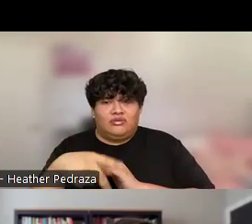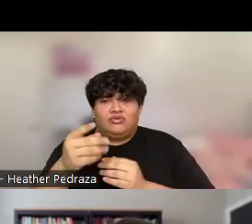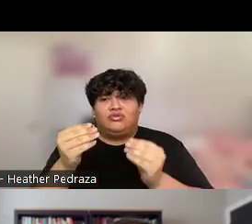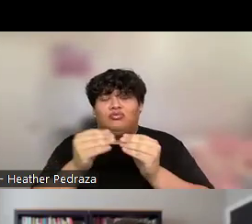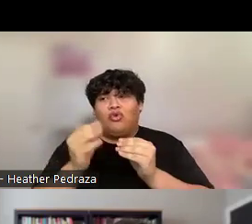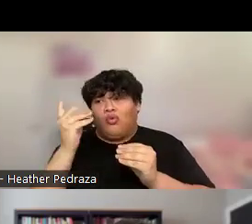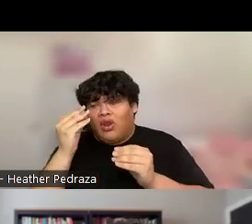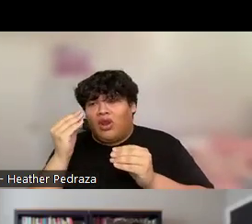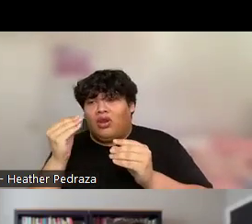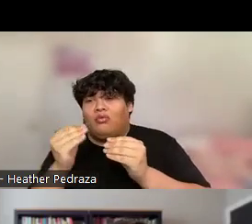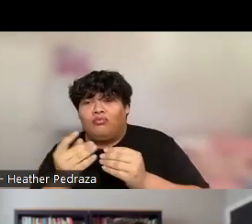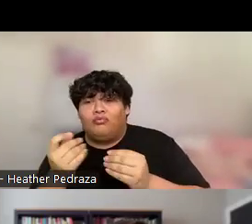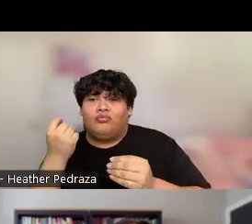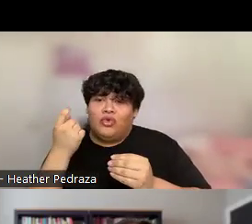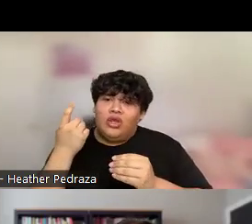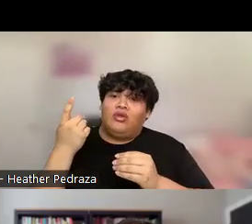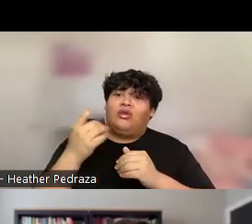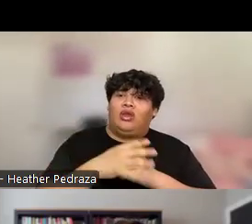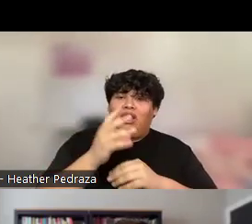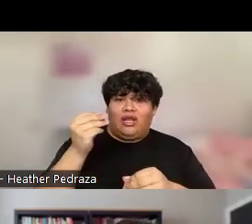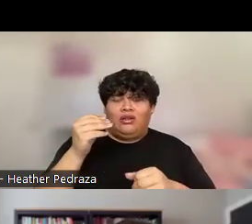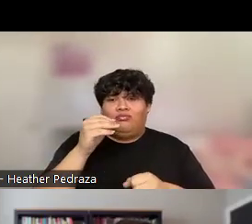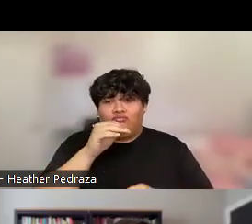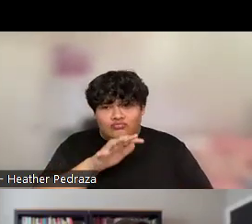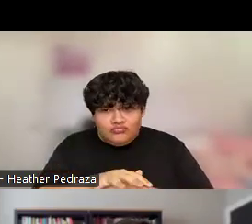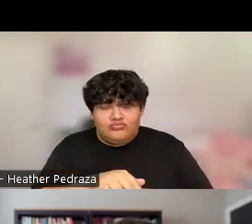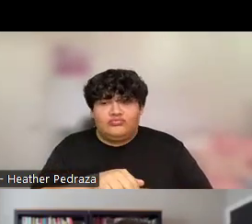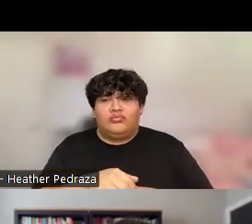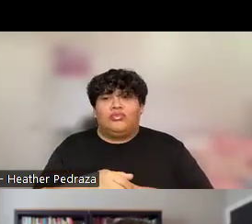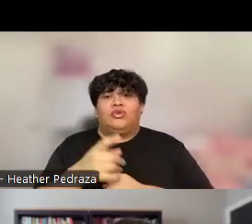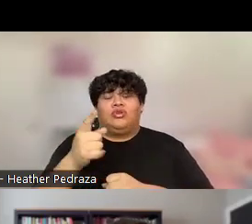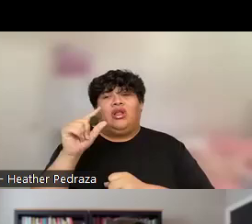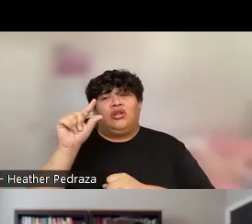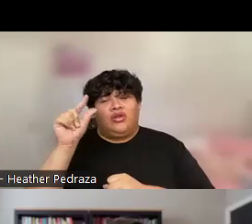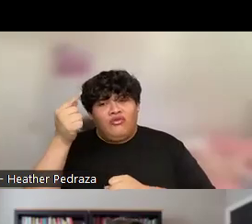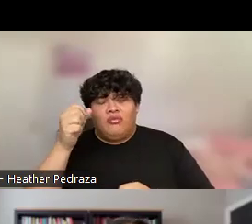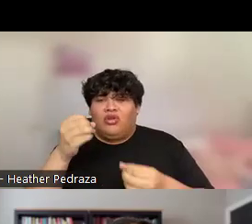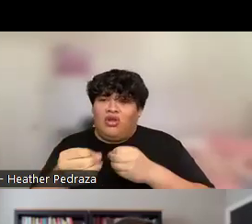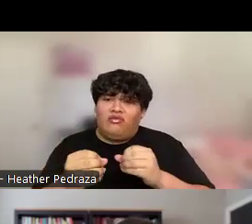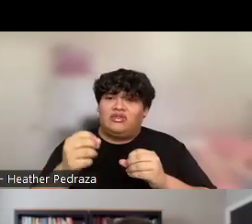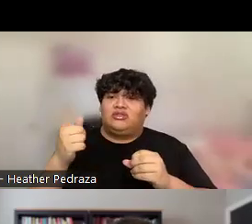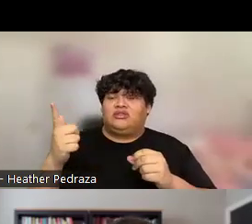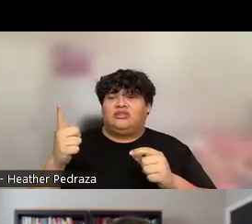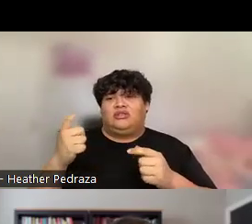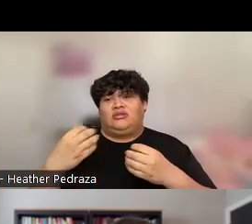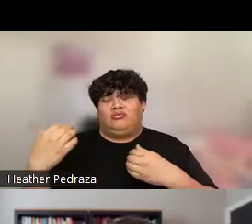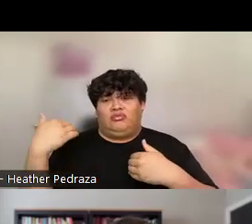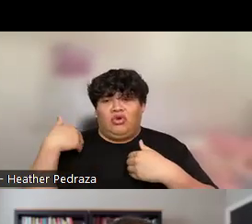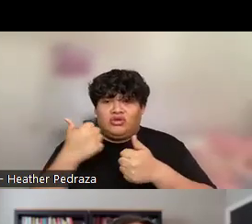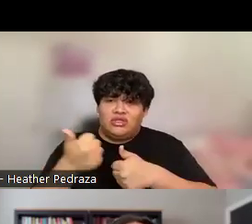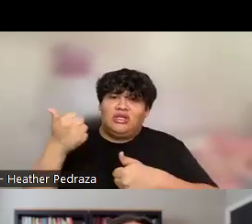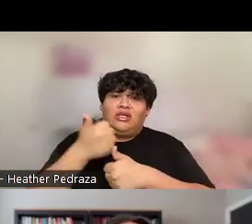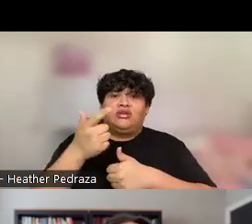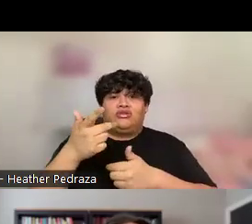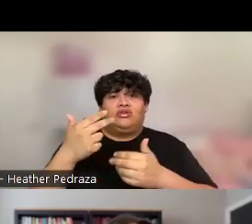and invested that state leaders, for example, the governor's office, legislative leaders, are in advancing the